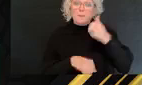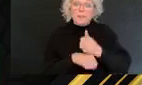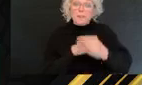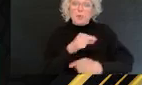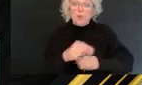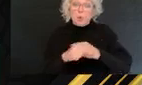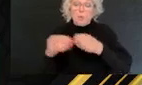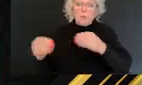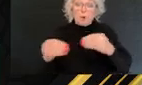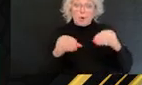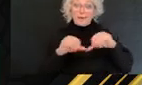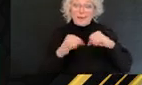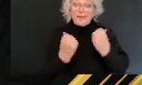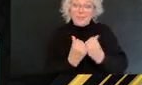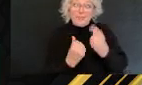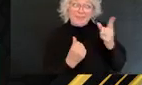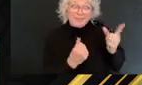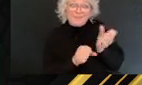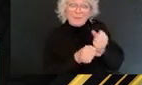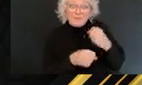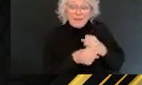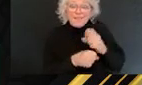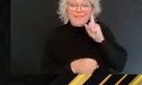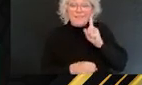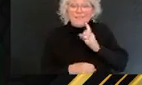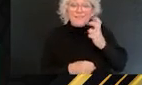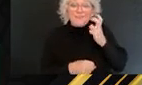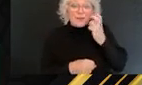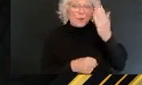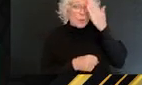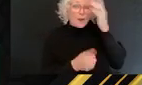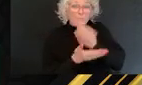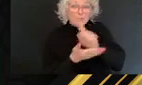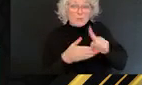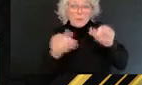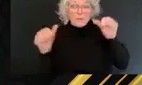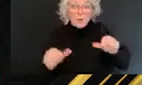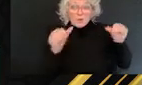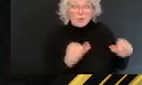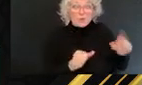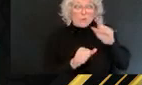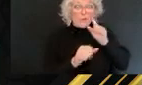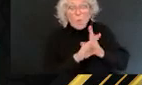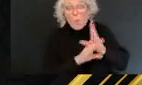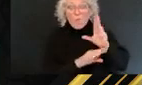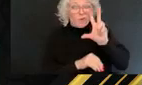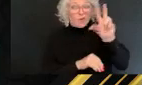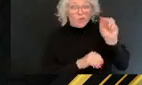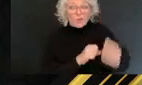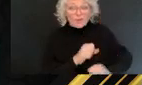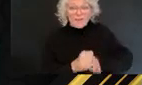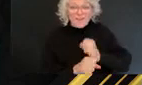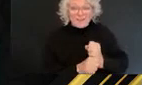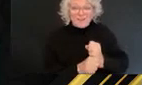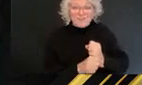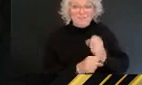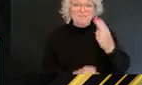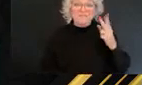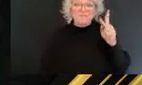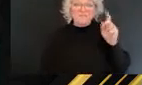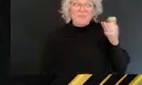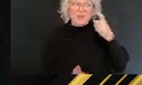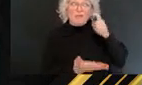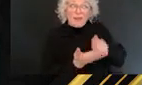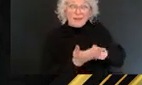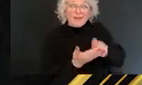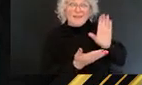global marketing agency who has produced the DeafBlind Awareness Week posters pro bono for over 30 years. Helen Keller